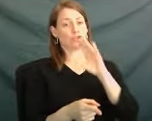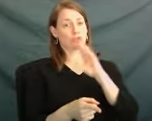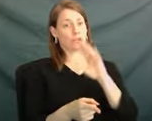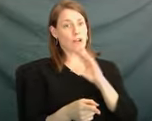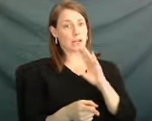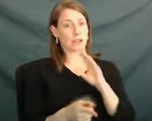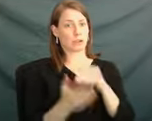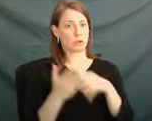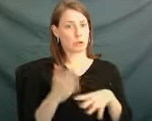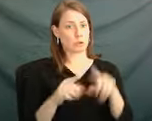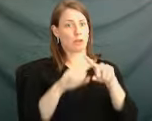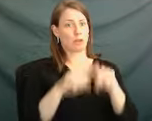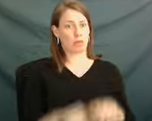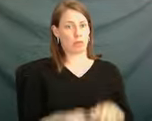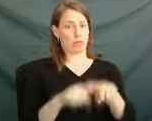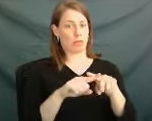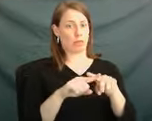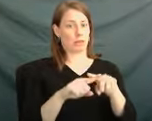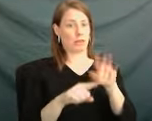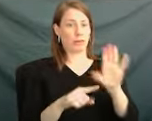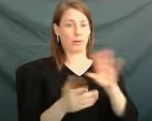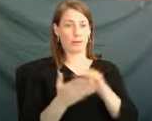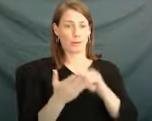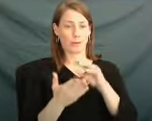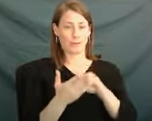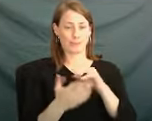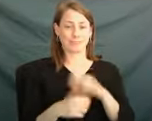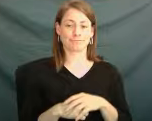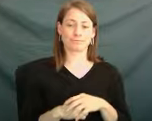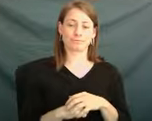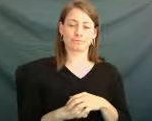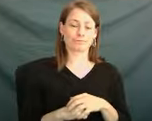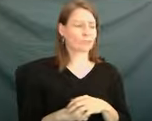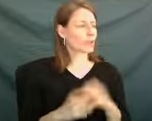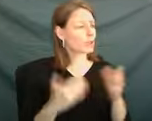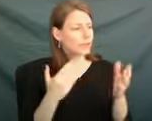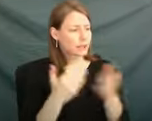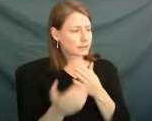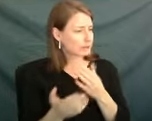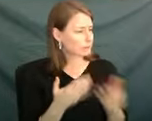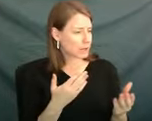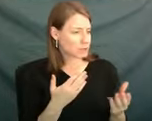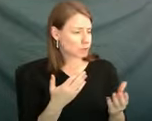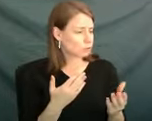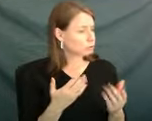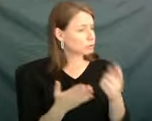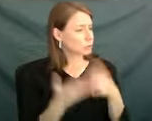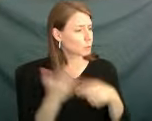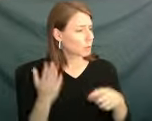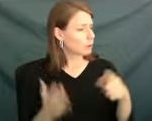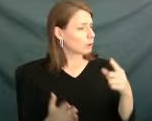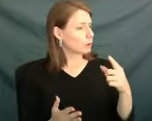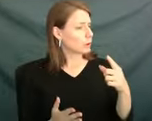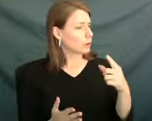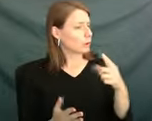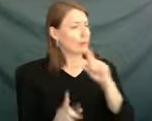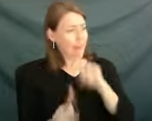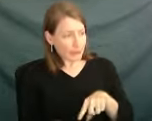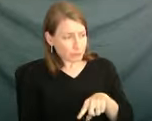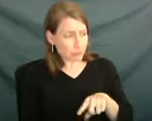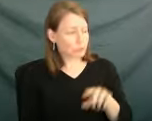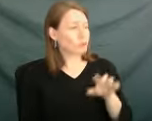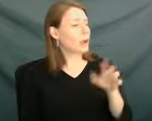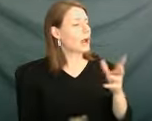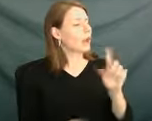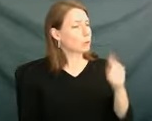what topics you think the questions have been covering. It's lesson 1, Monday morning. Aisha has given the class some